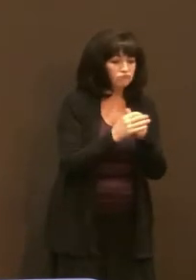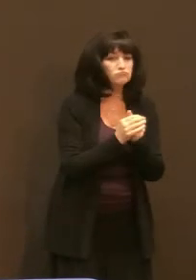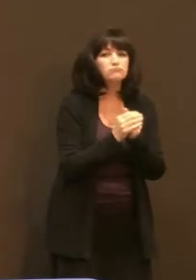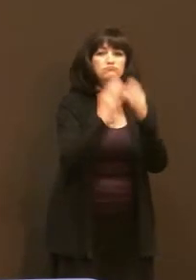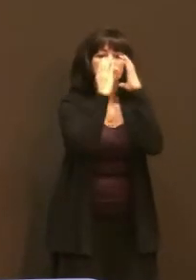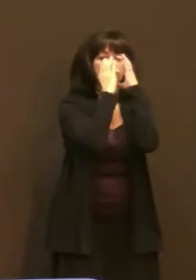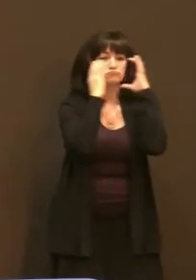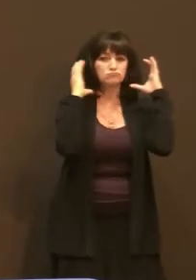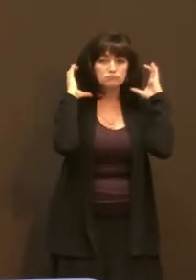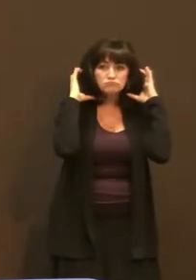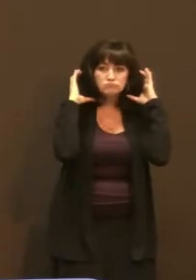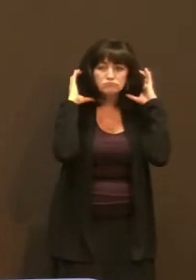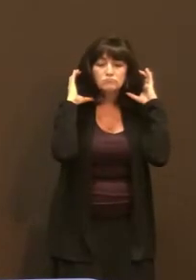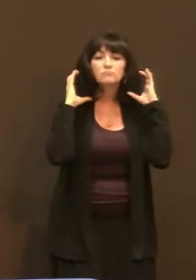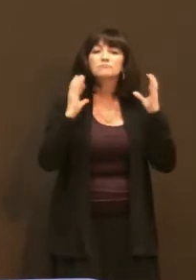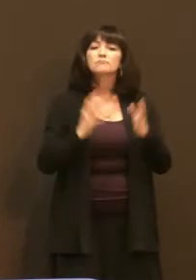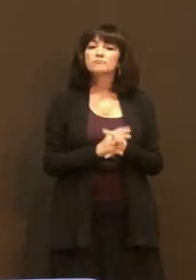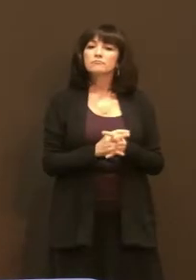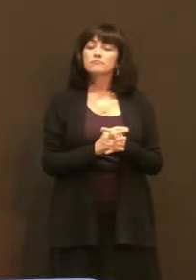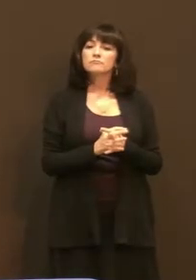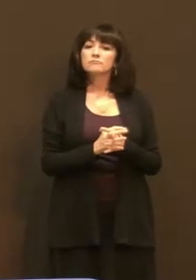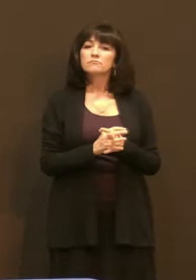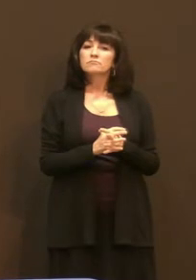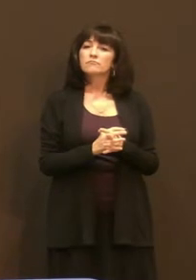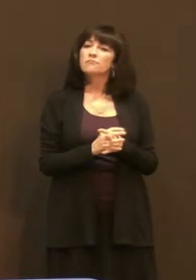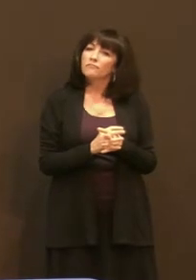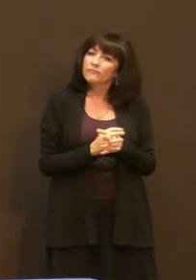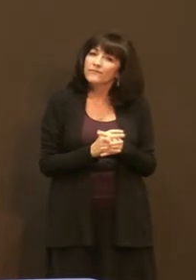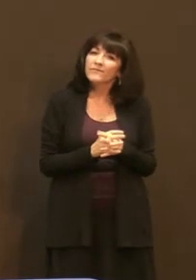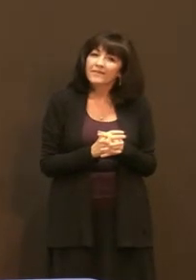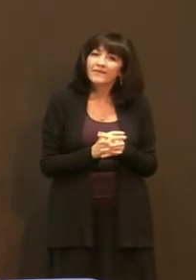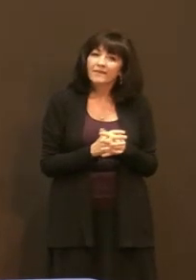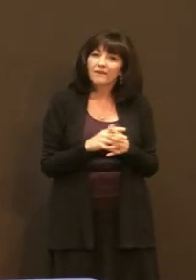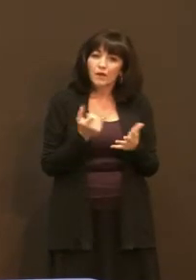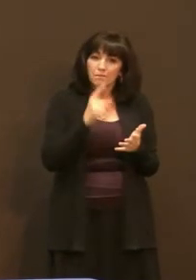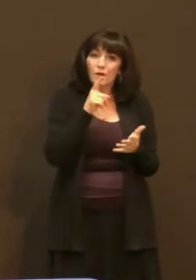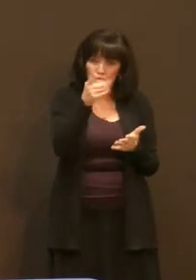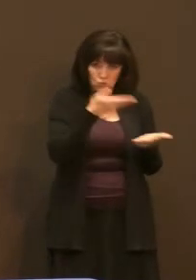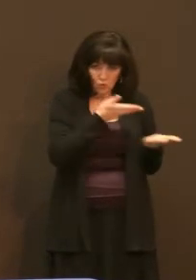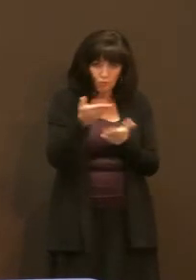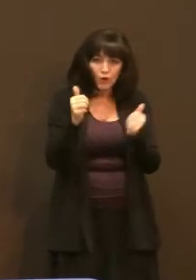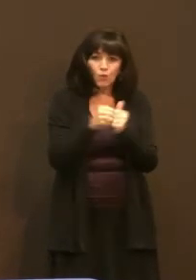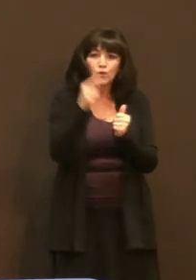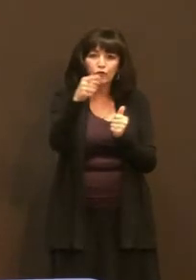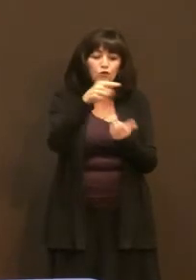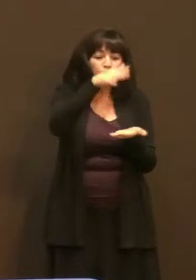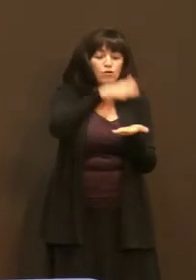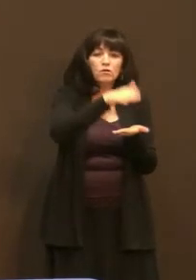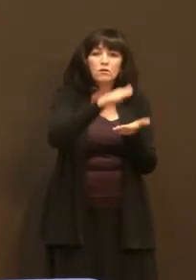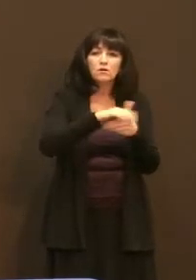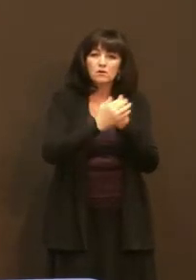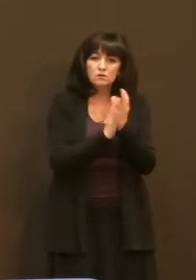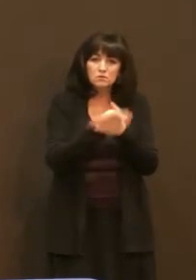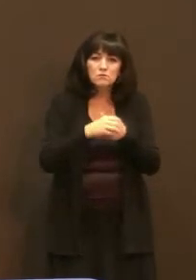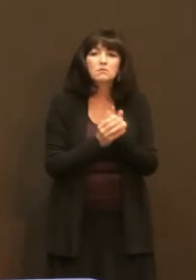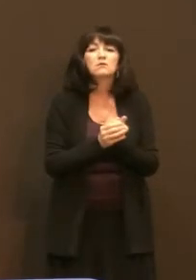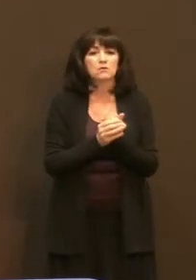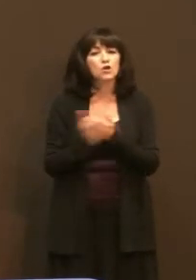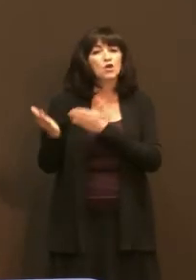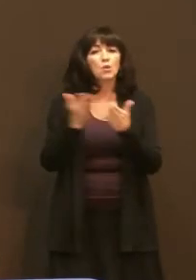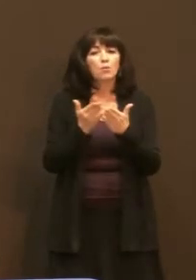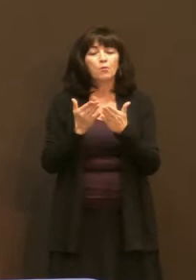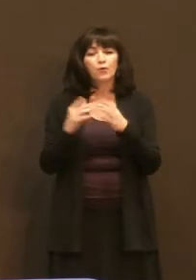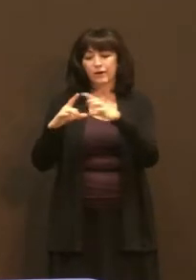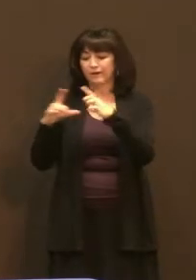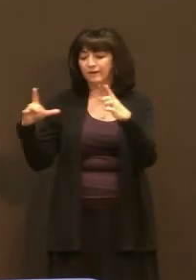ears and your face. And make sure you take your hand sanitizer as well as disinfecting wipes with you. So